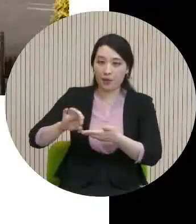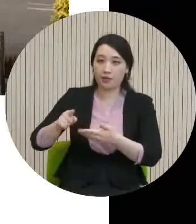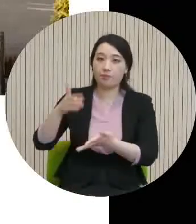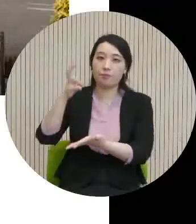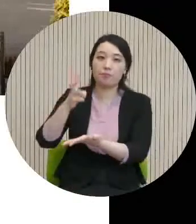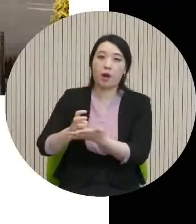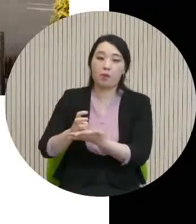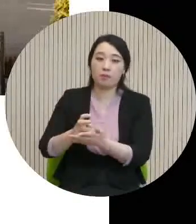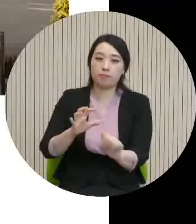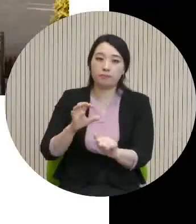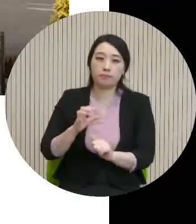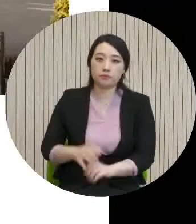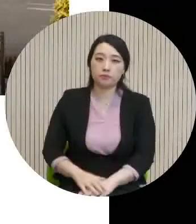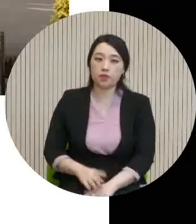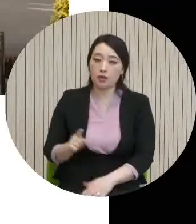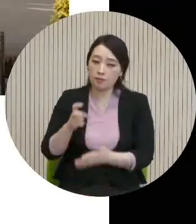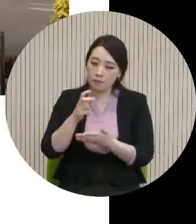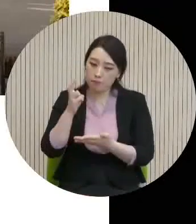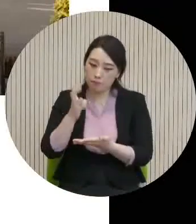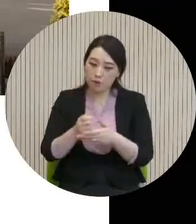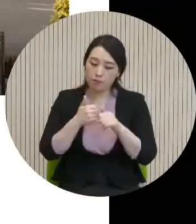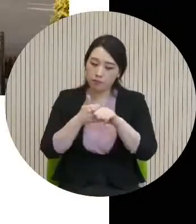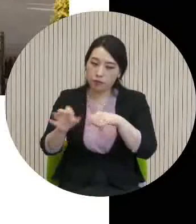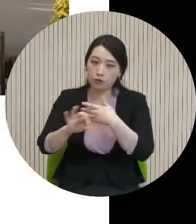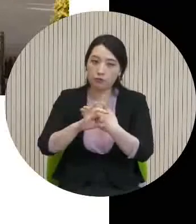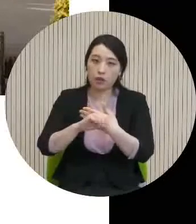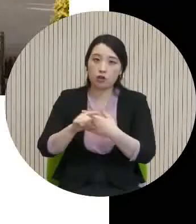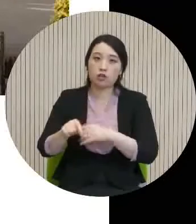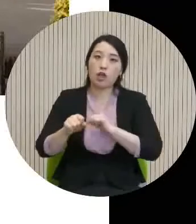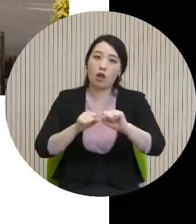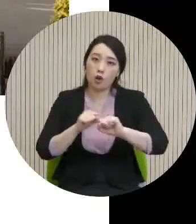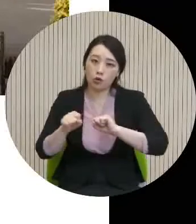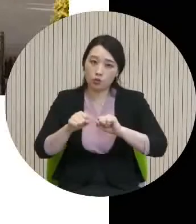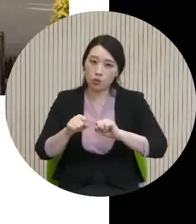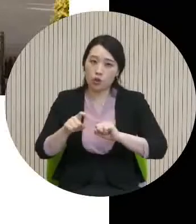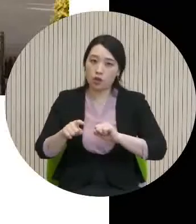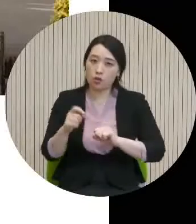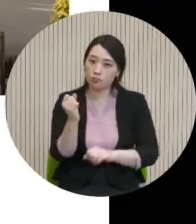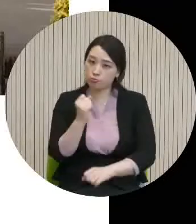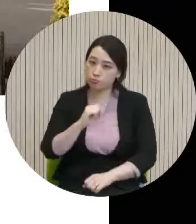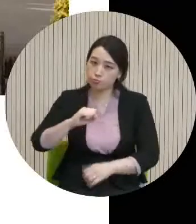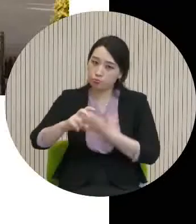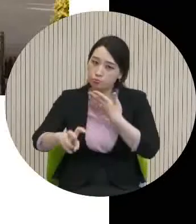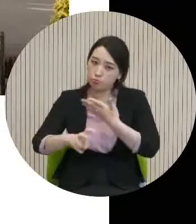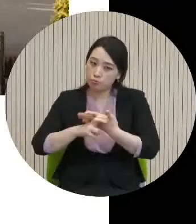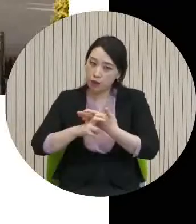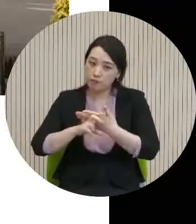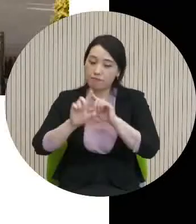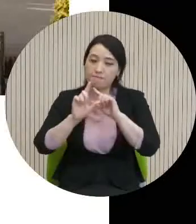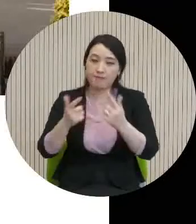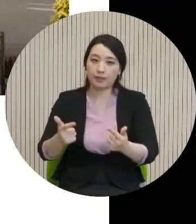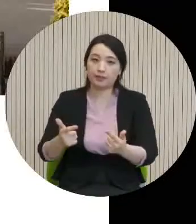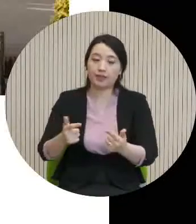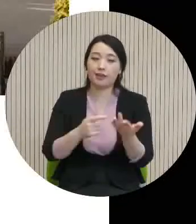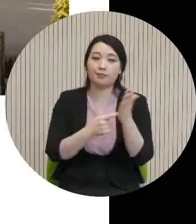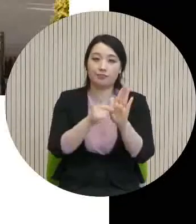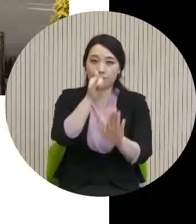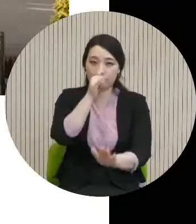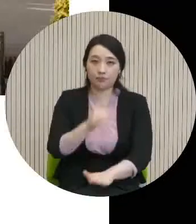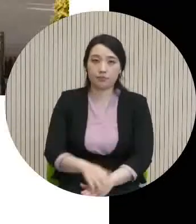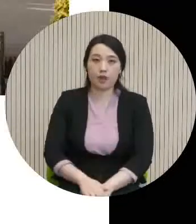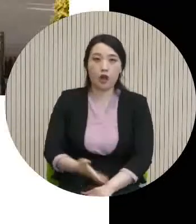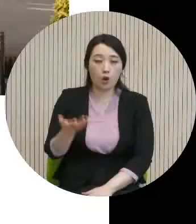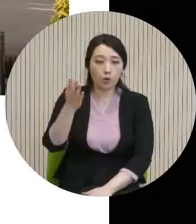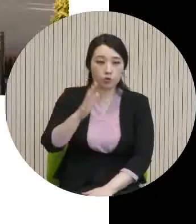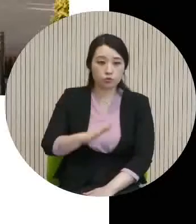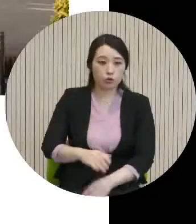not infringe copyright, meaning that copyright still also stays with the creator. But this does